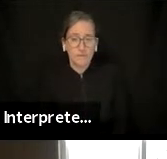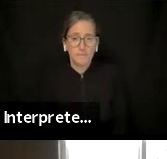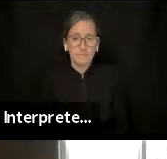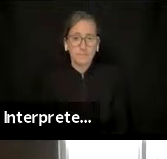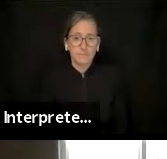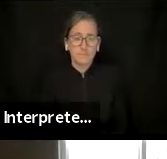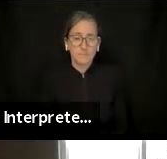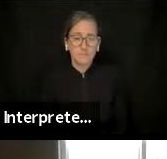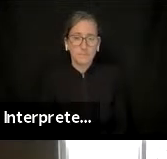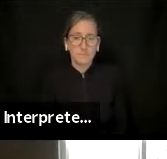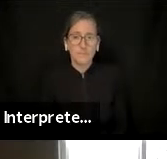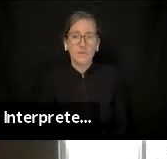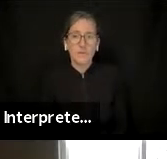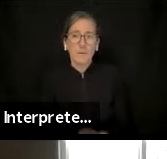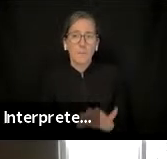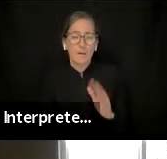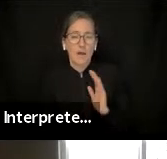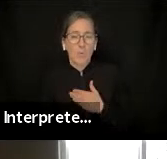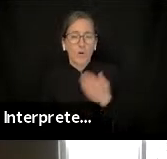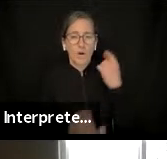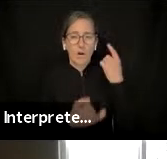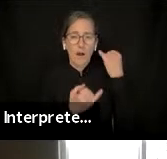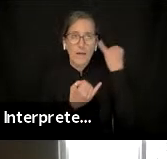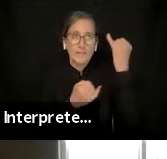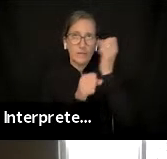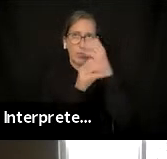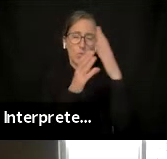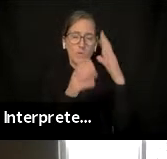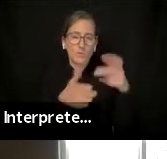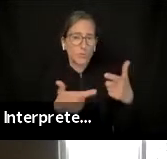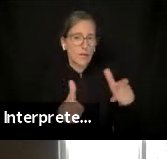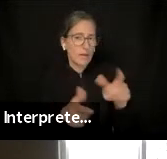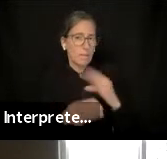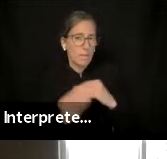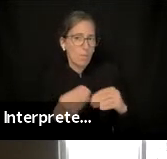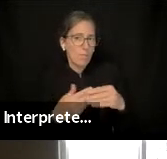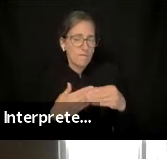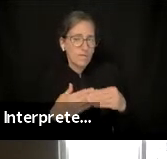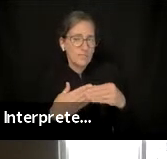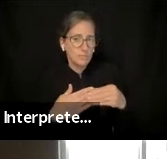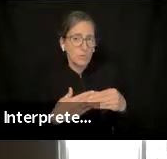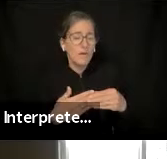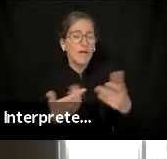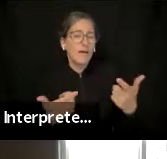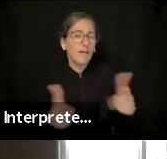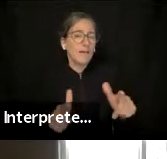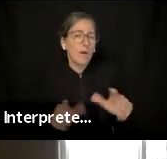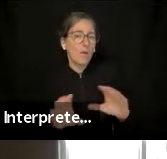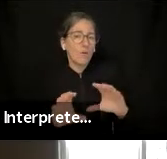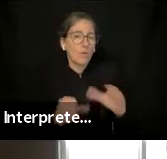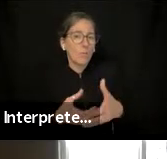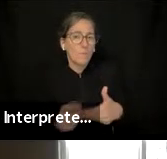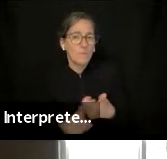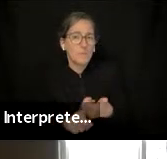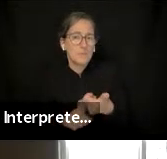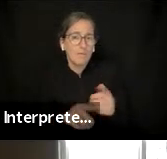and allowing the commission to develop the priorities of that action plan. Yes, absolutely.